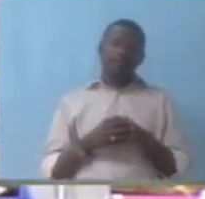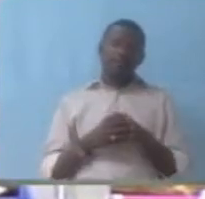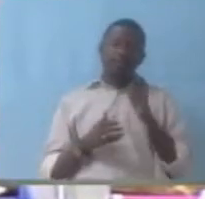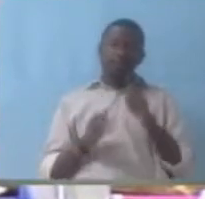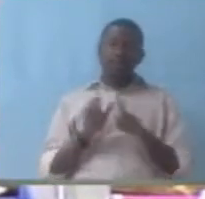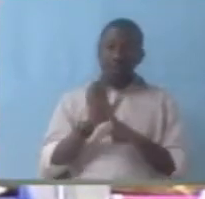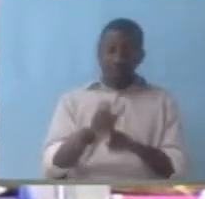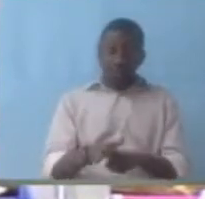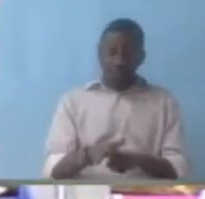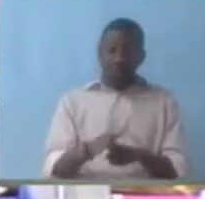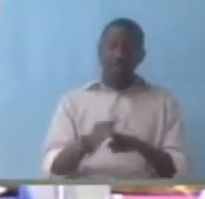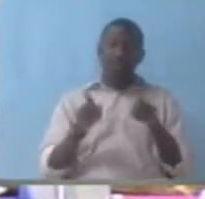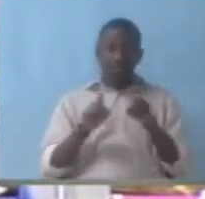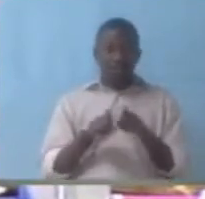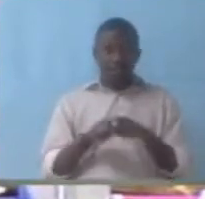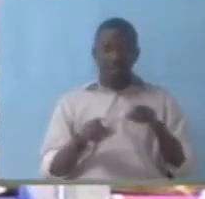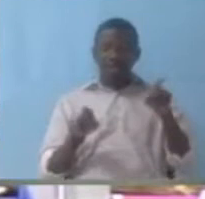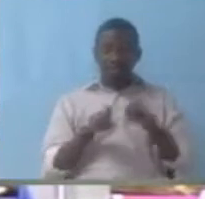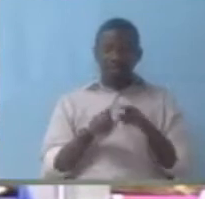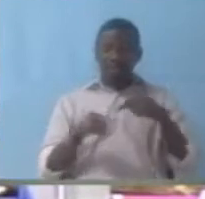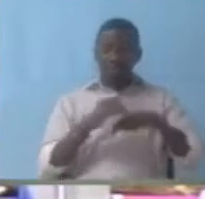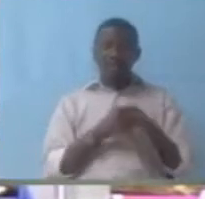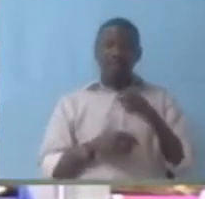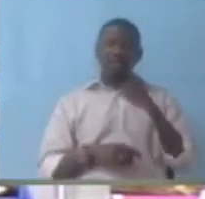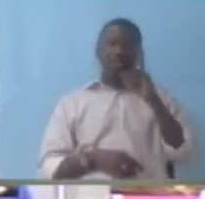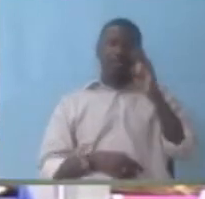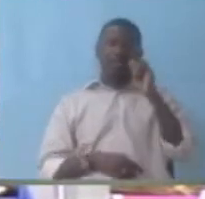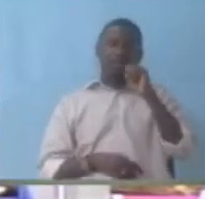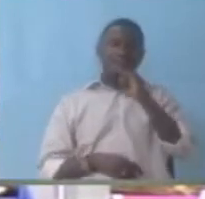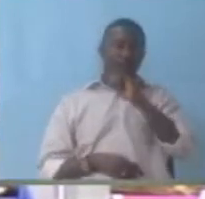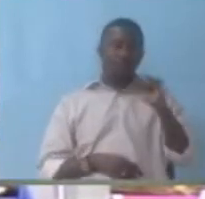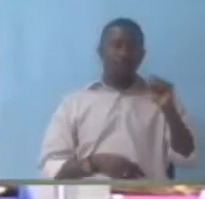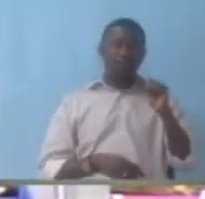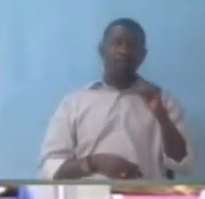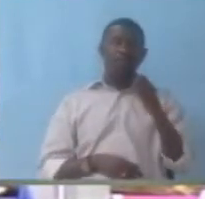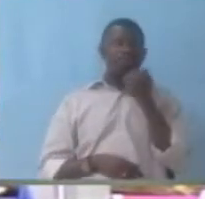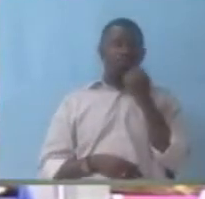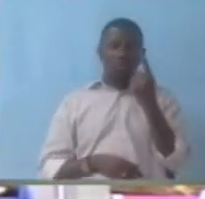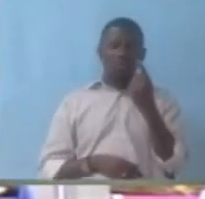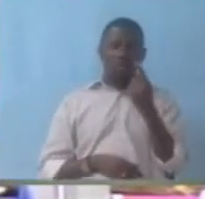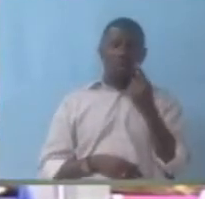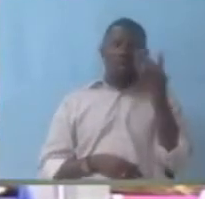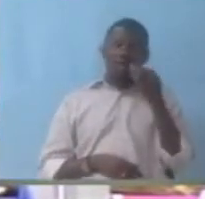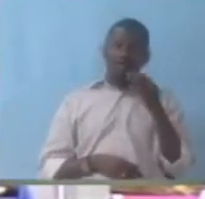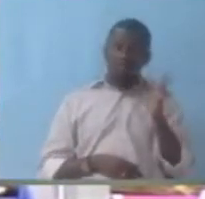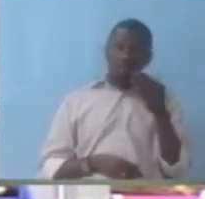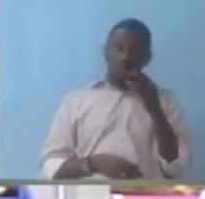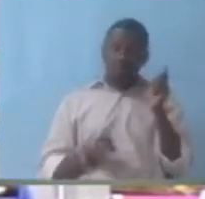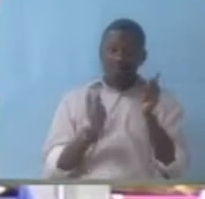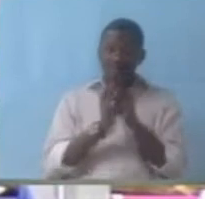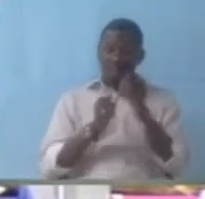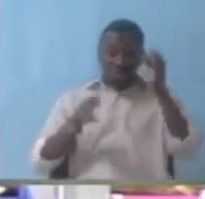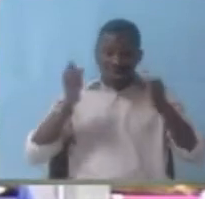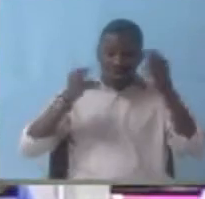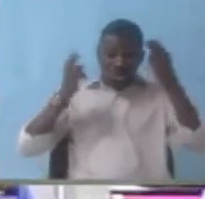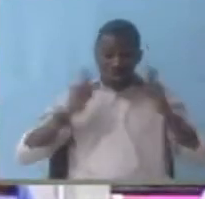Just like in decree number 1. Coming decree number 1 Benjamin. The hands of the courts were tied. Coming kiti bundali mon fen soto noy be minka